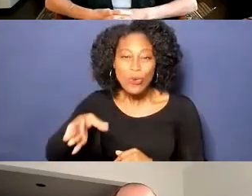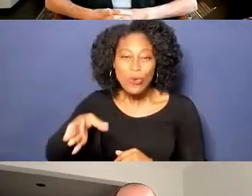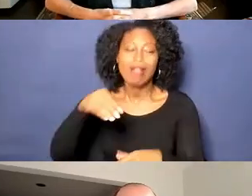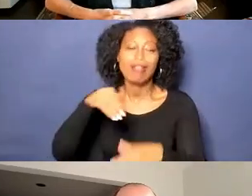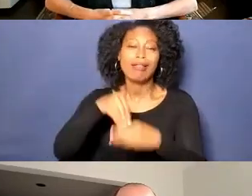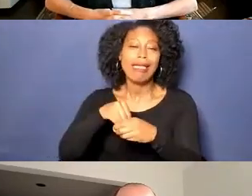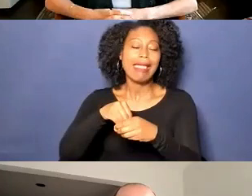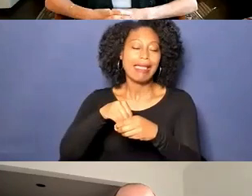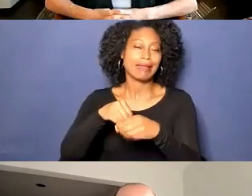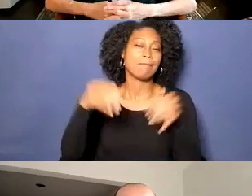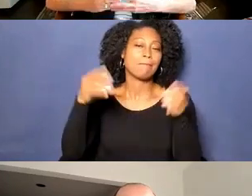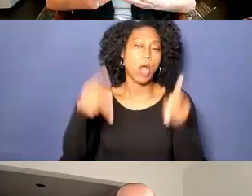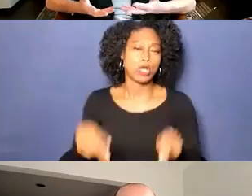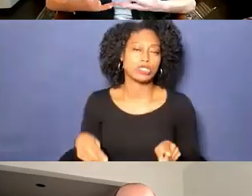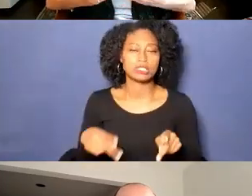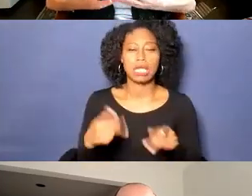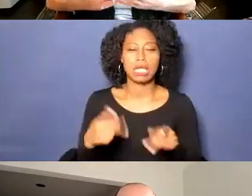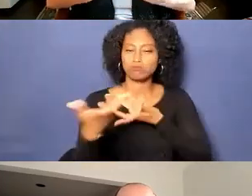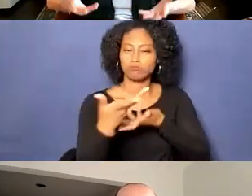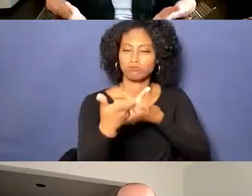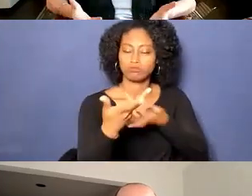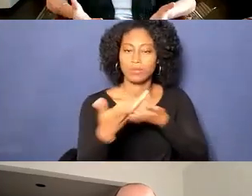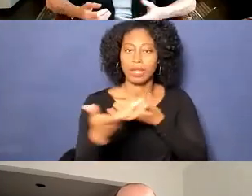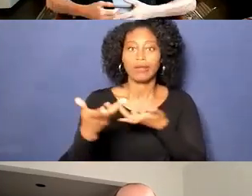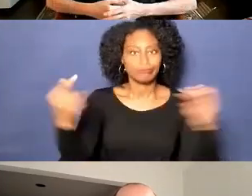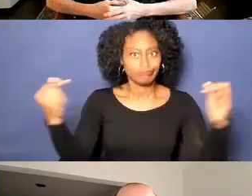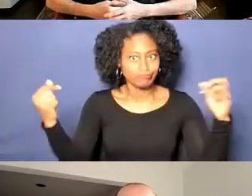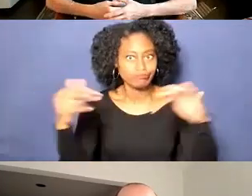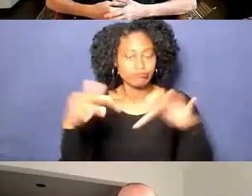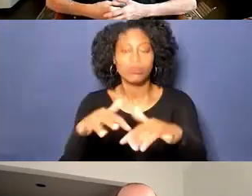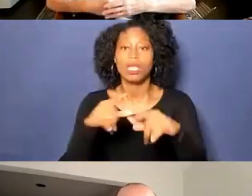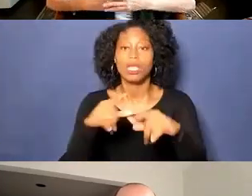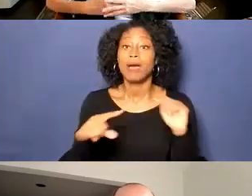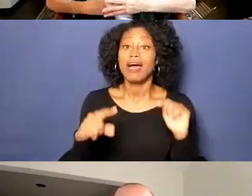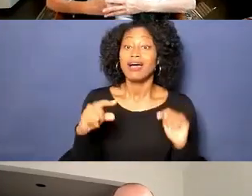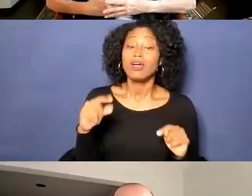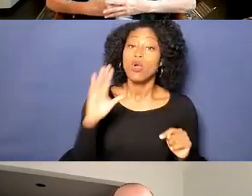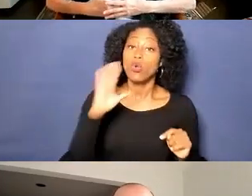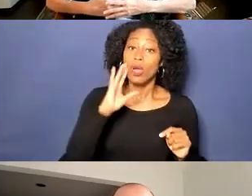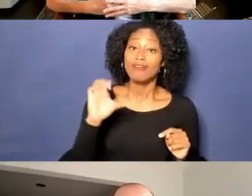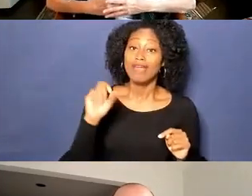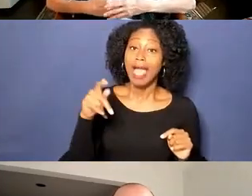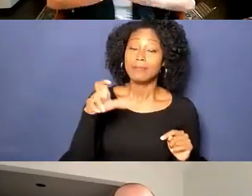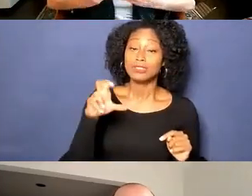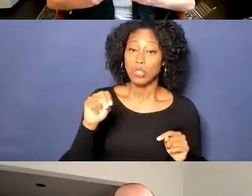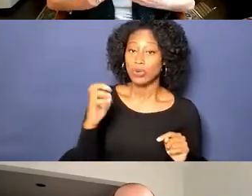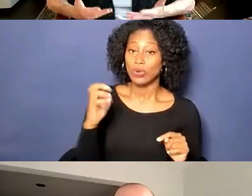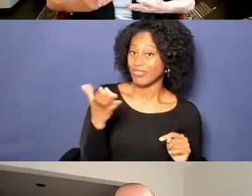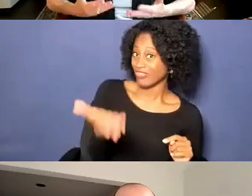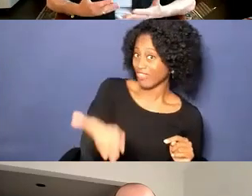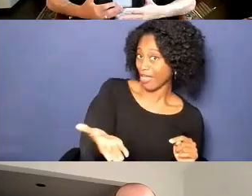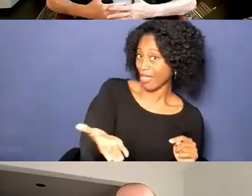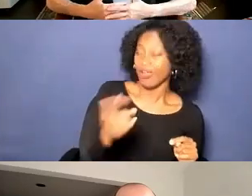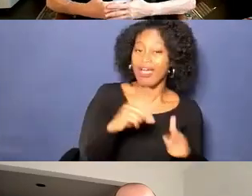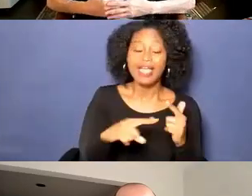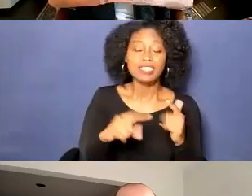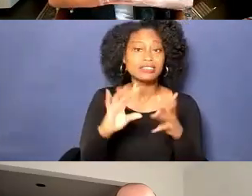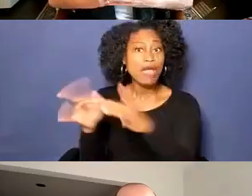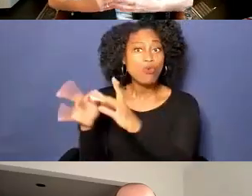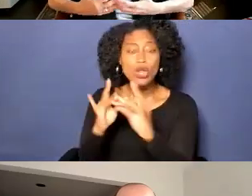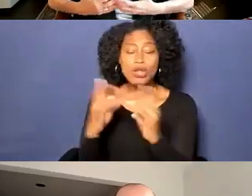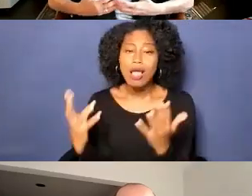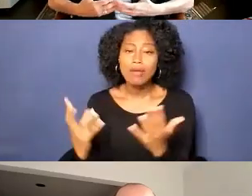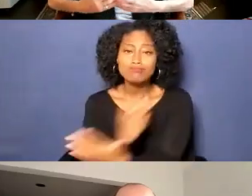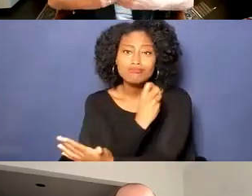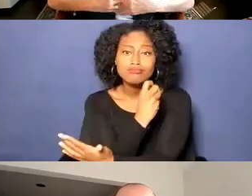follow at the end of the meeting. So it's a networking opportunity. It's the conferences themselves